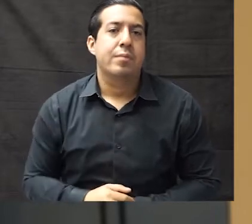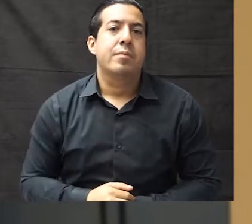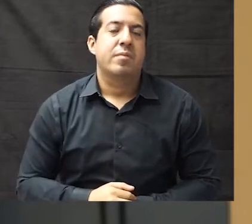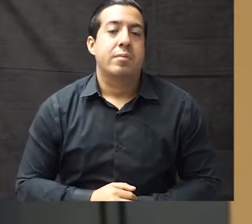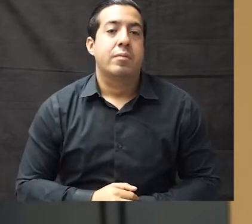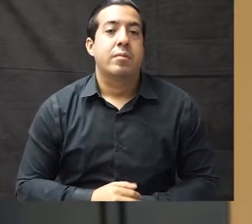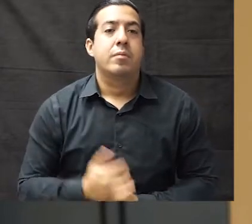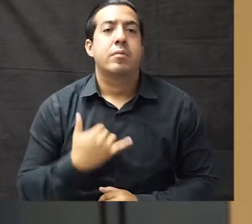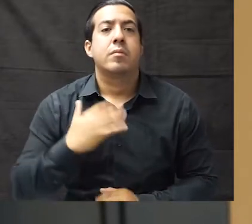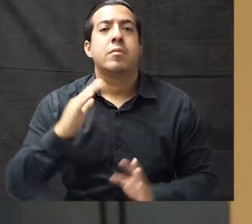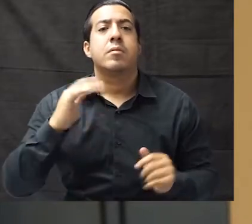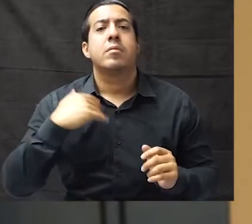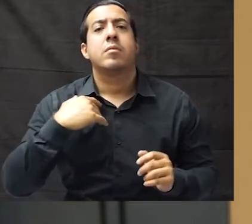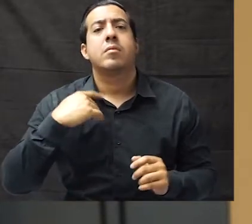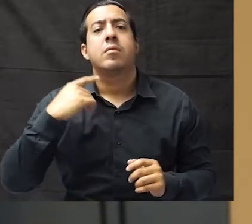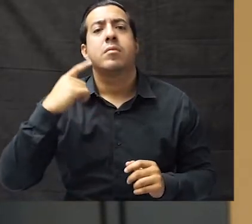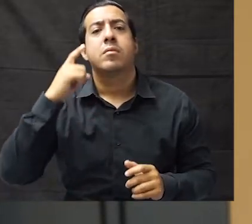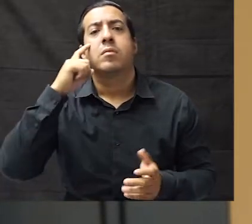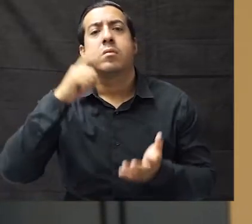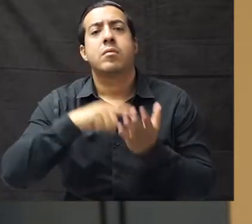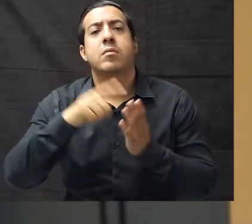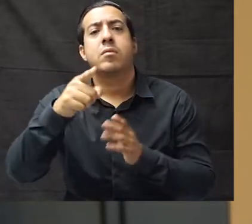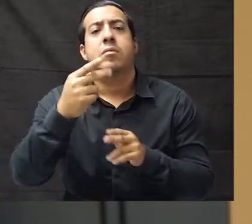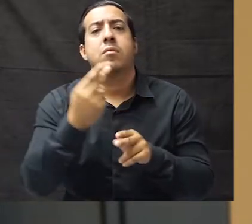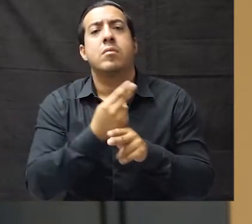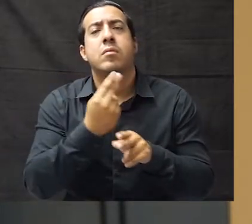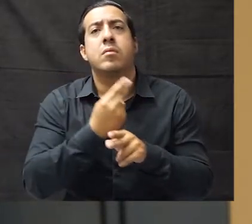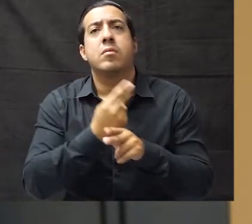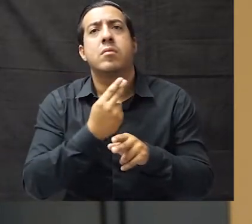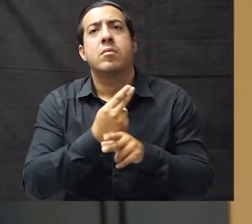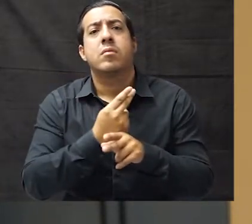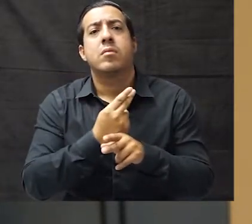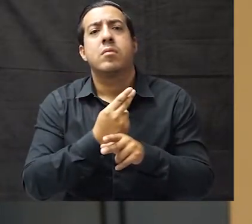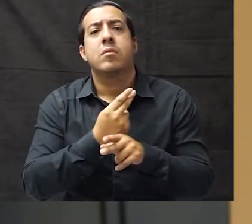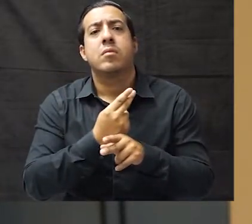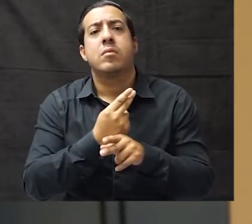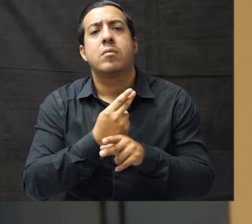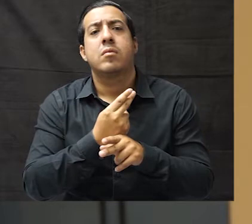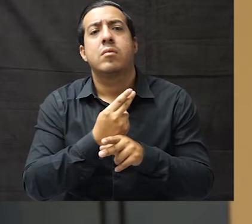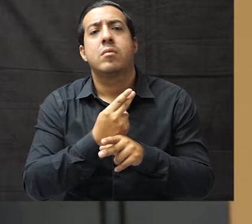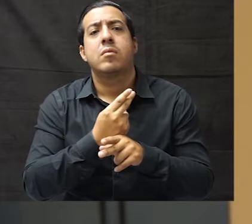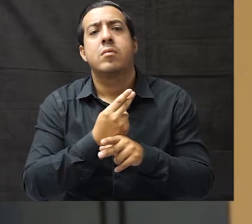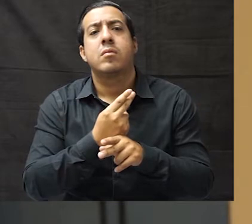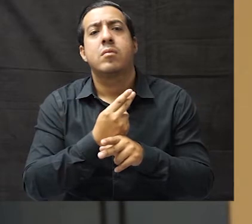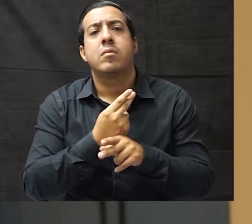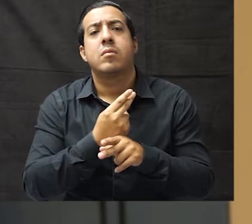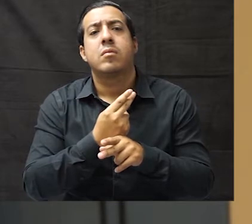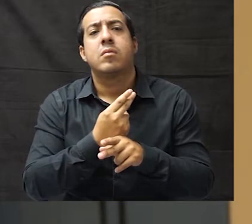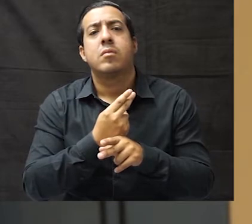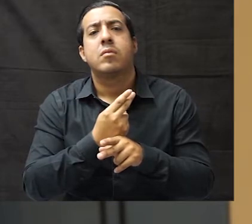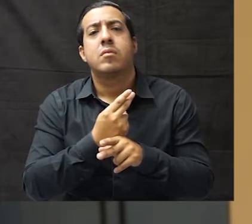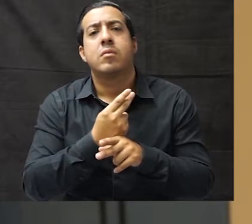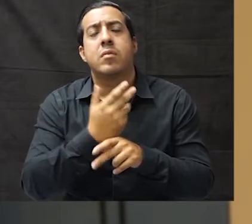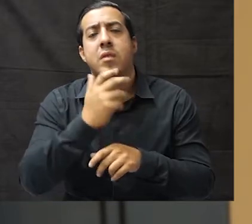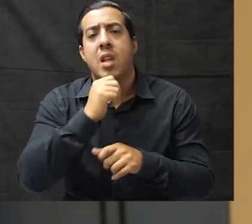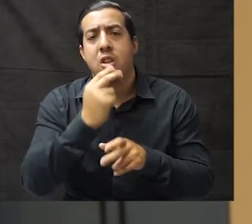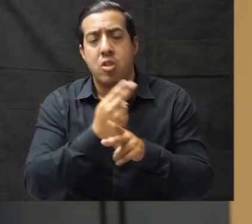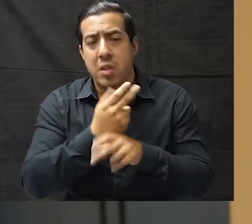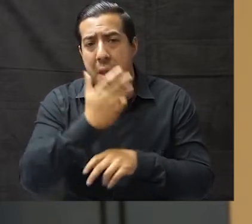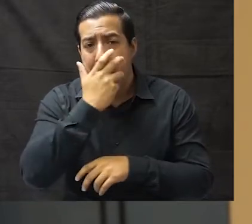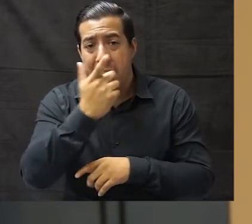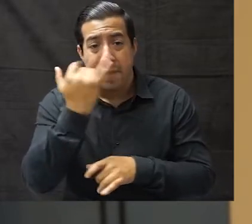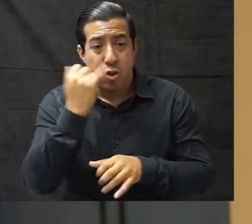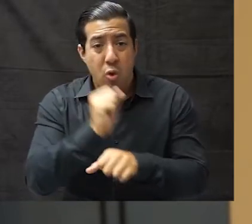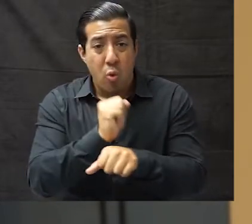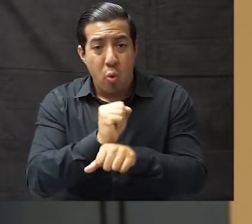a chance that you could kick up enough dust and breathe it in. So we worry about that when we're handling large quantities of the drug. Like I say, I'm a little